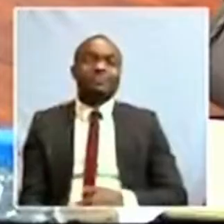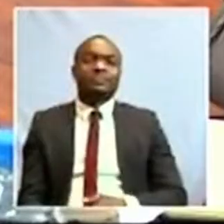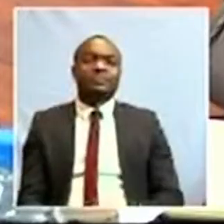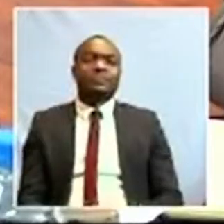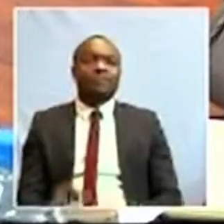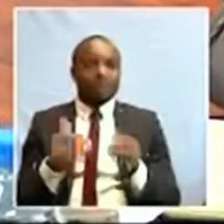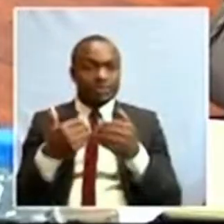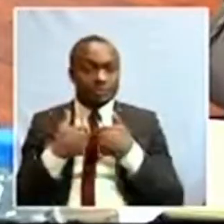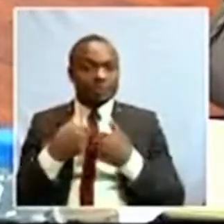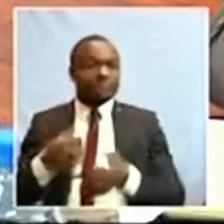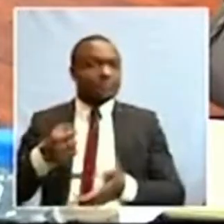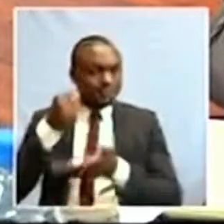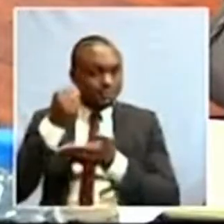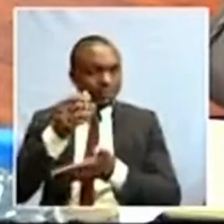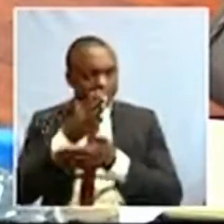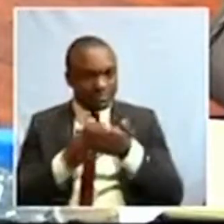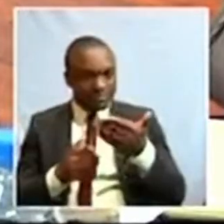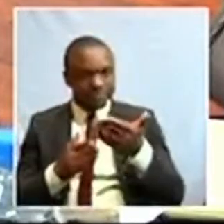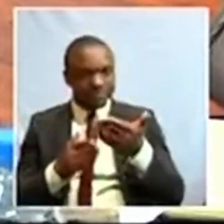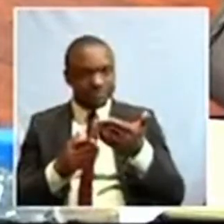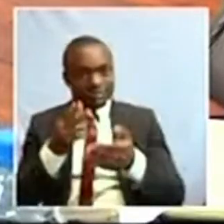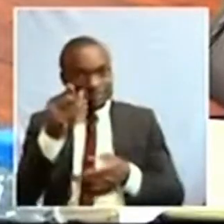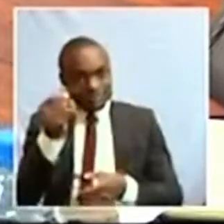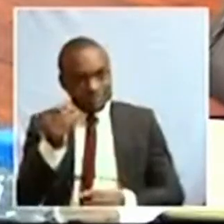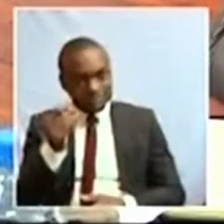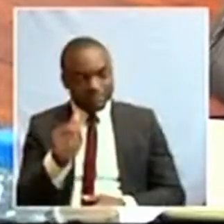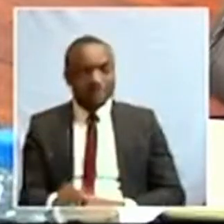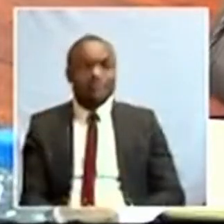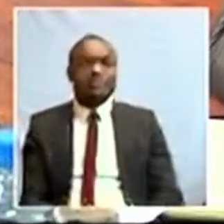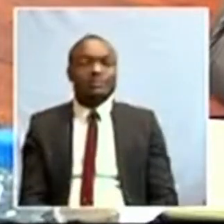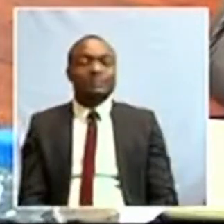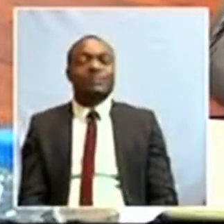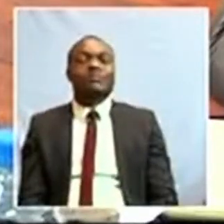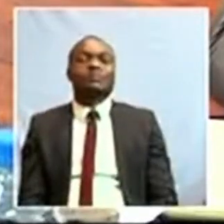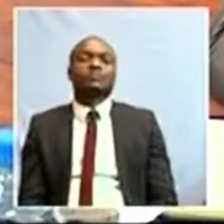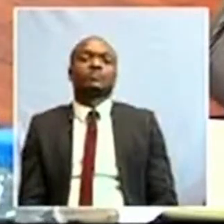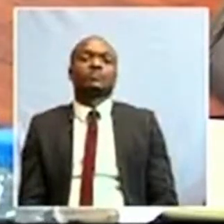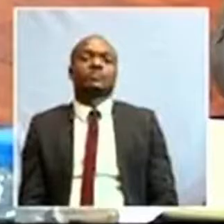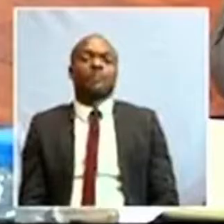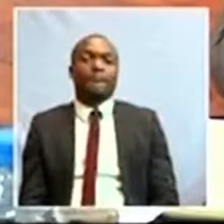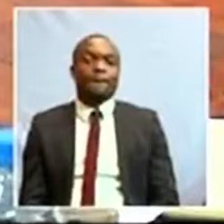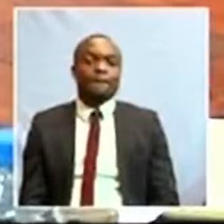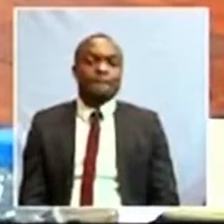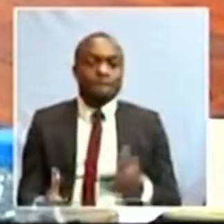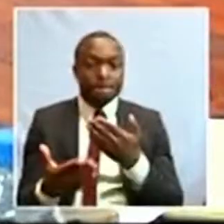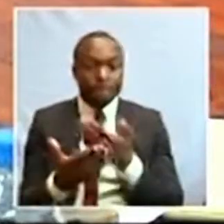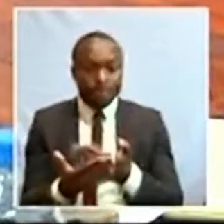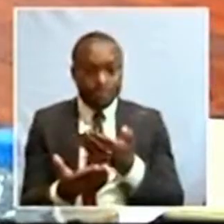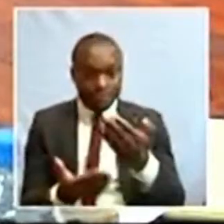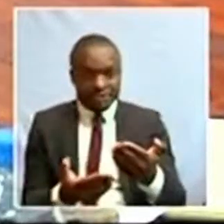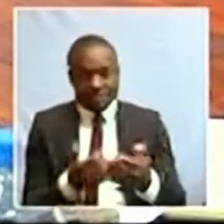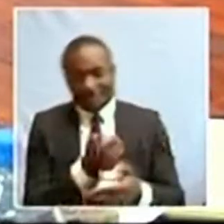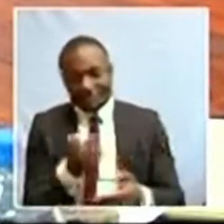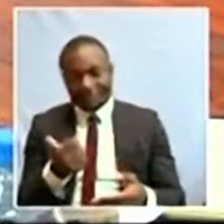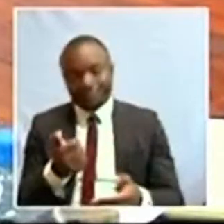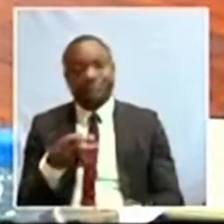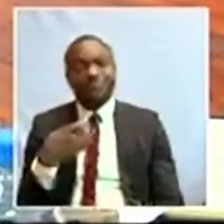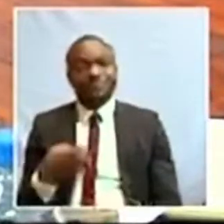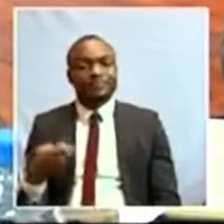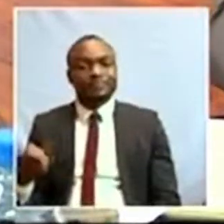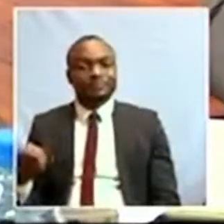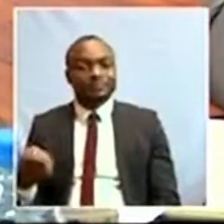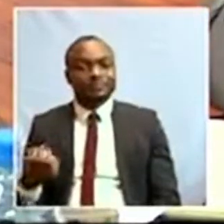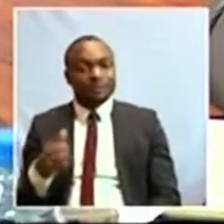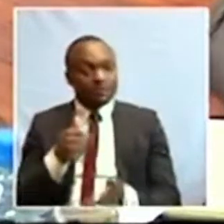have budgeted some substantial amount towards the purchasing of other equipment